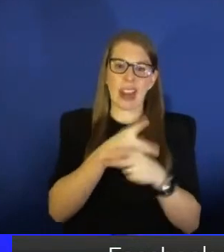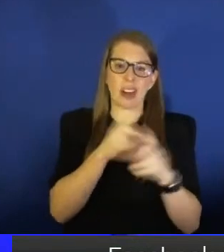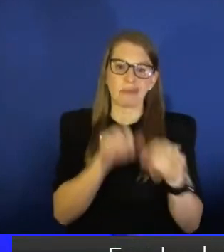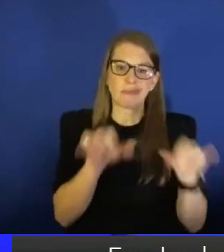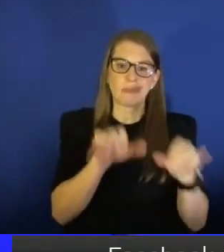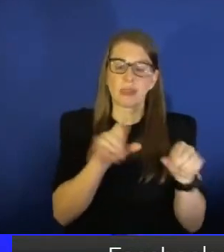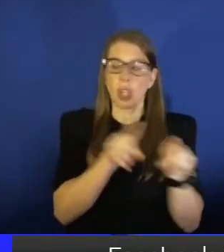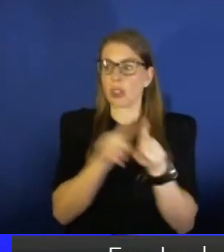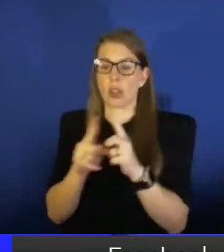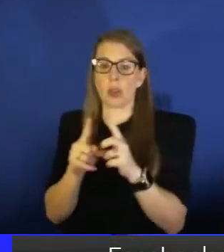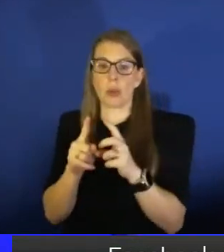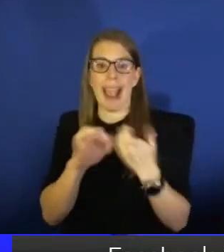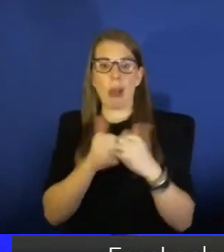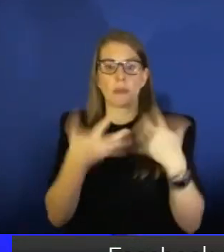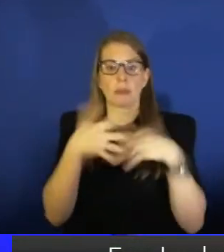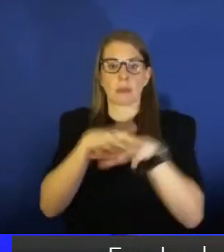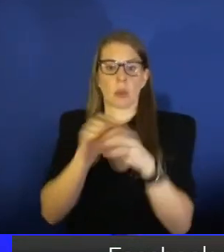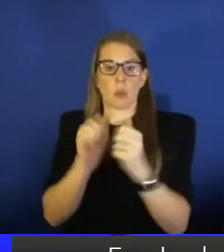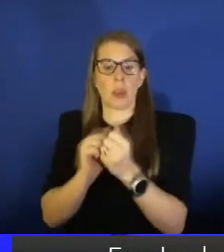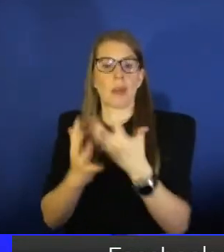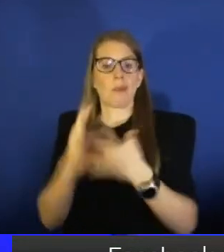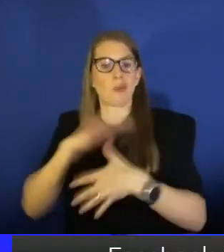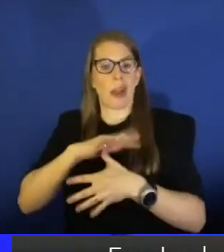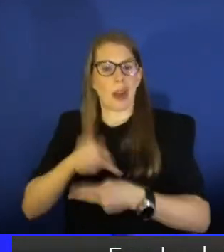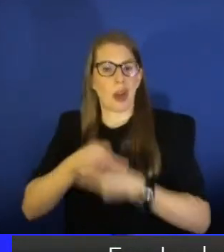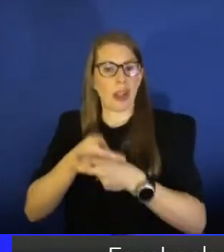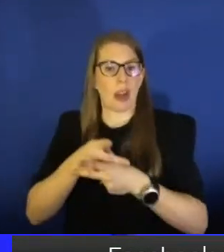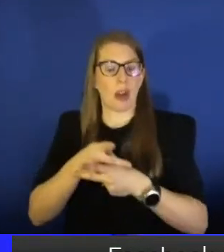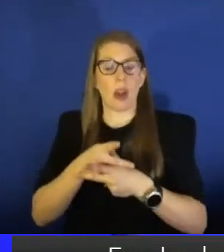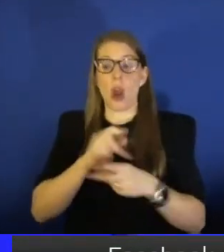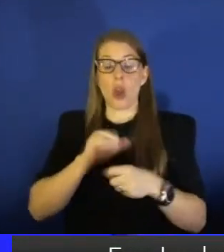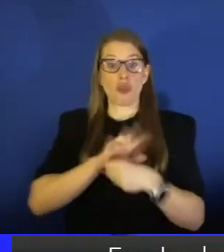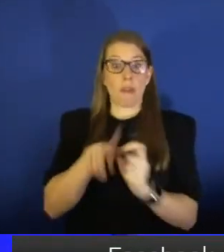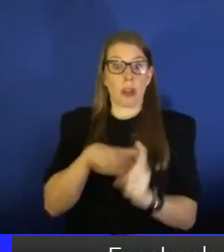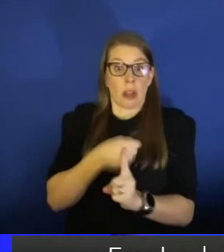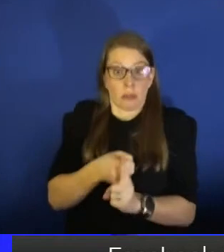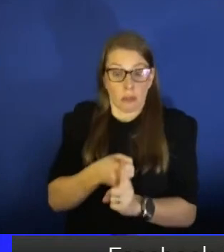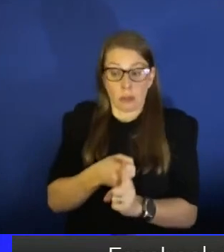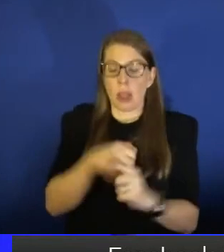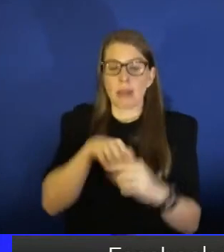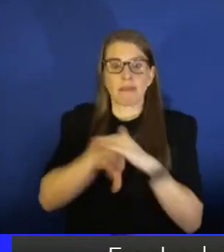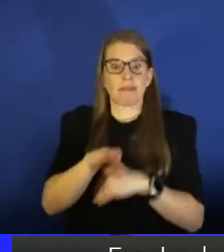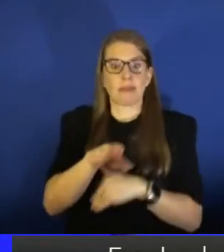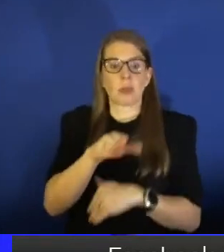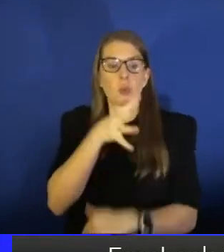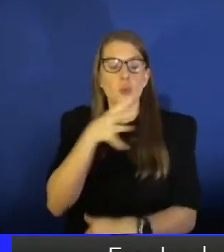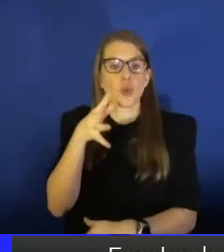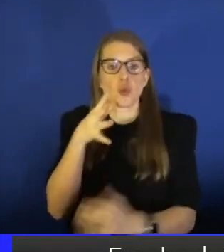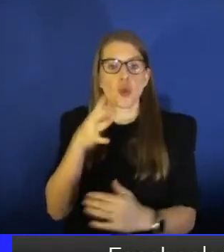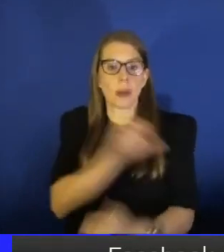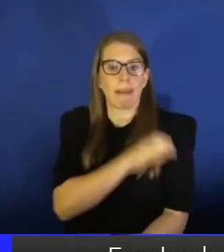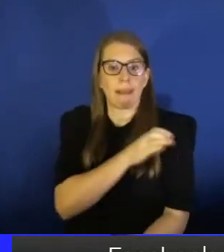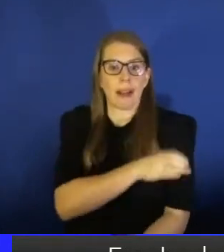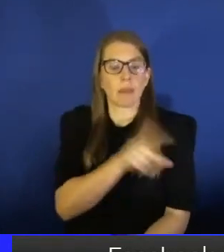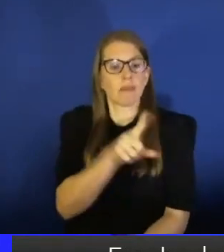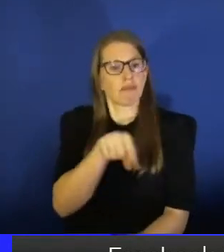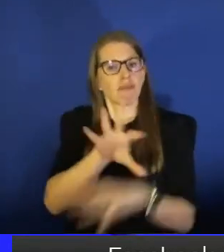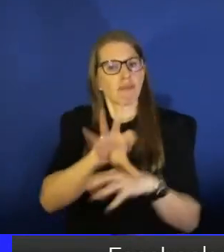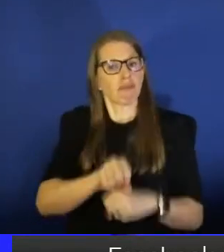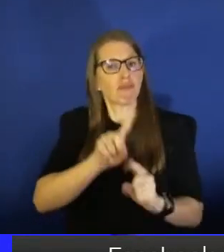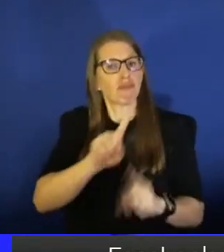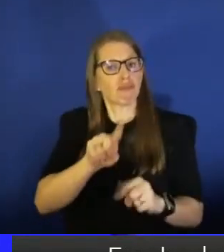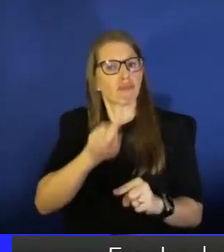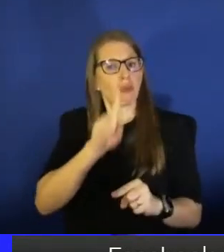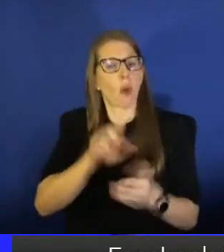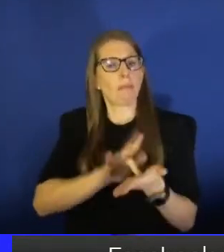care. And when COVID hit, they were coming into the rural clinic where they were used to coming for their regular medical care